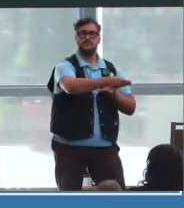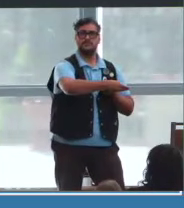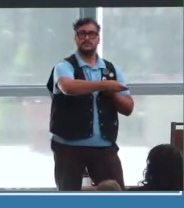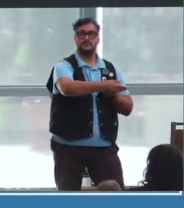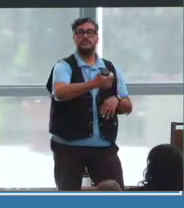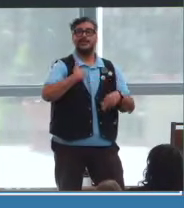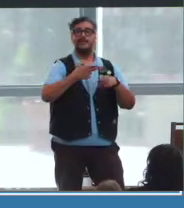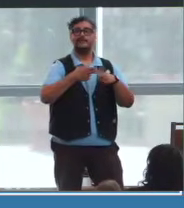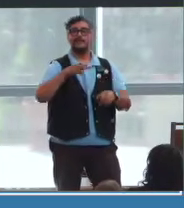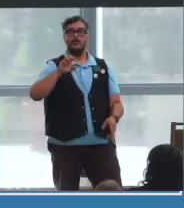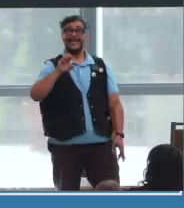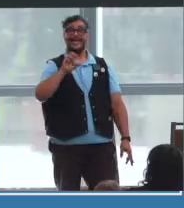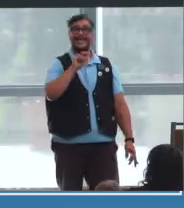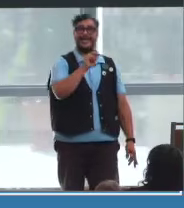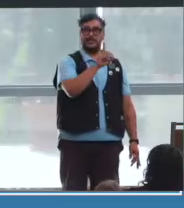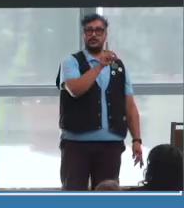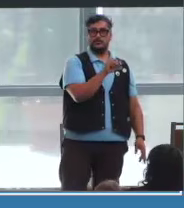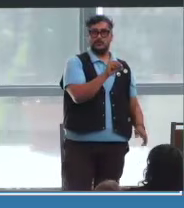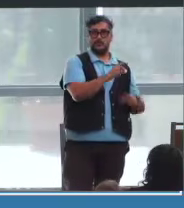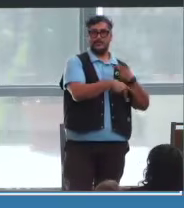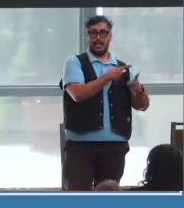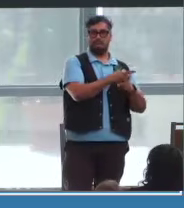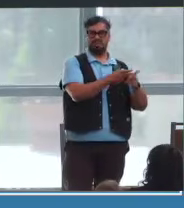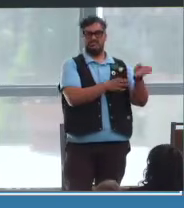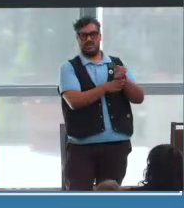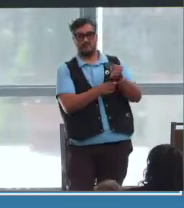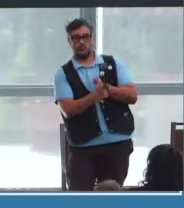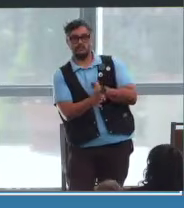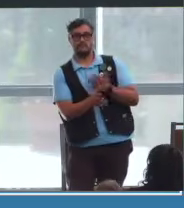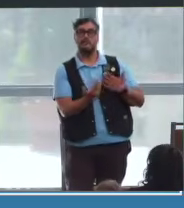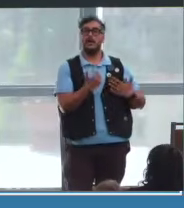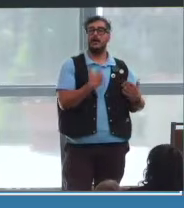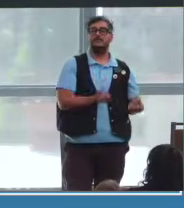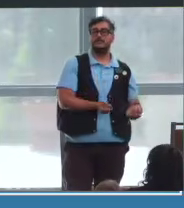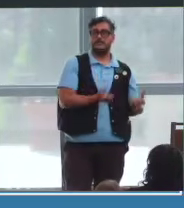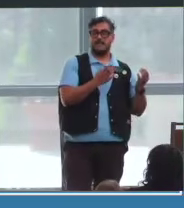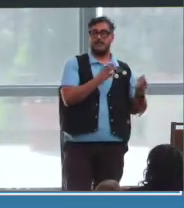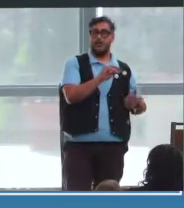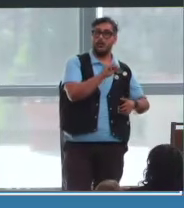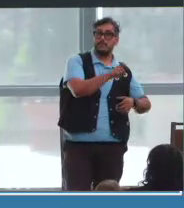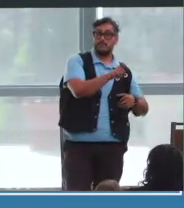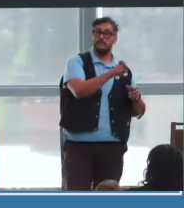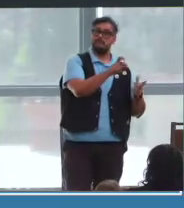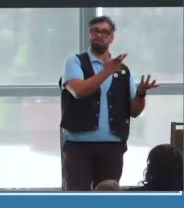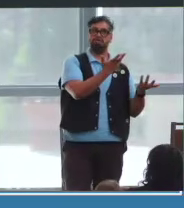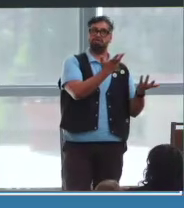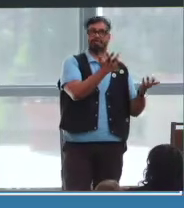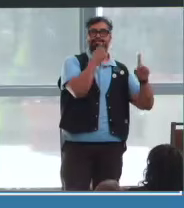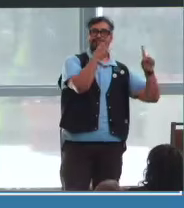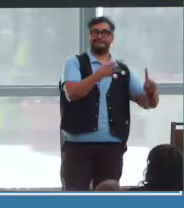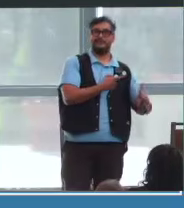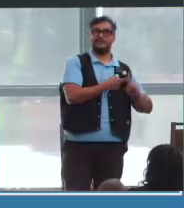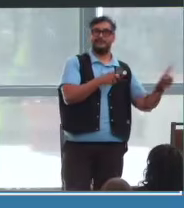we have what we call endotypes or subgroups. There are several omics initiatives in lupus from